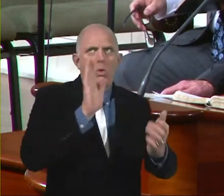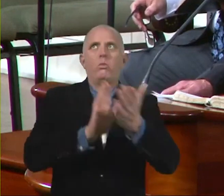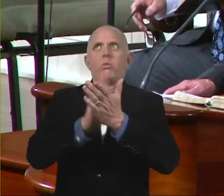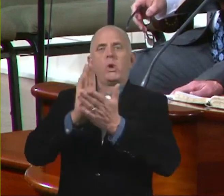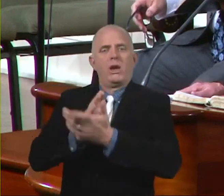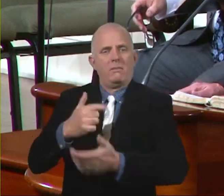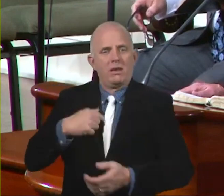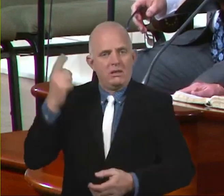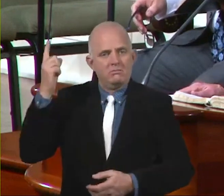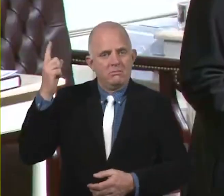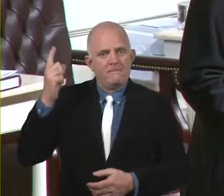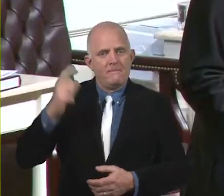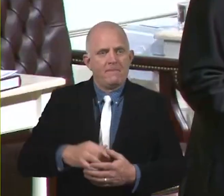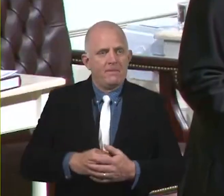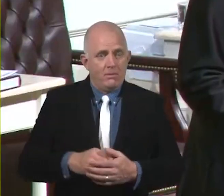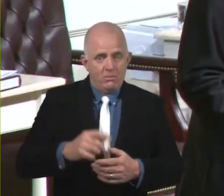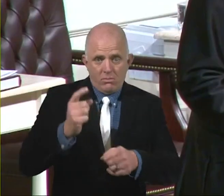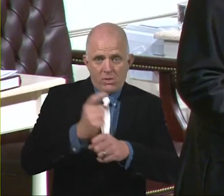Is that what he said?